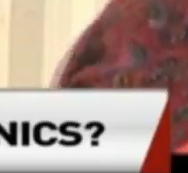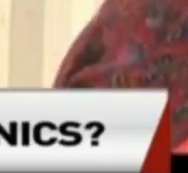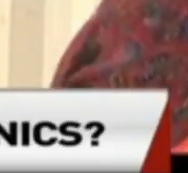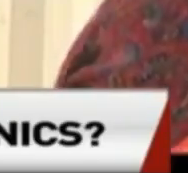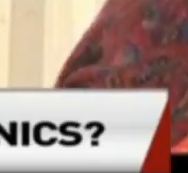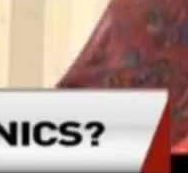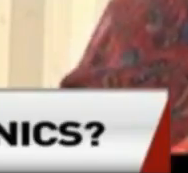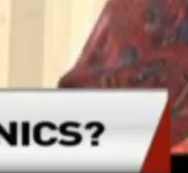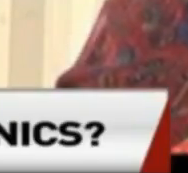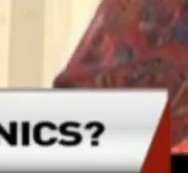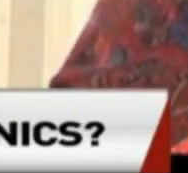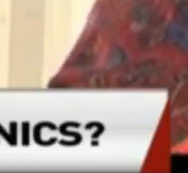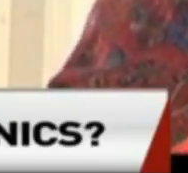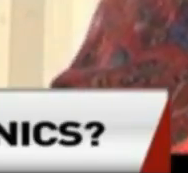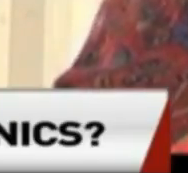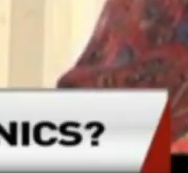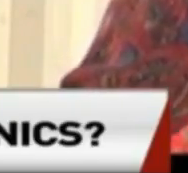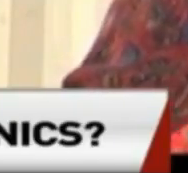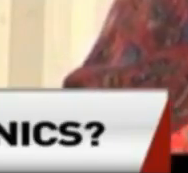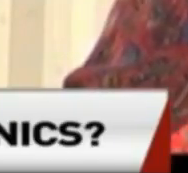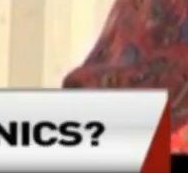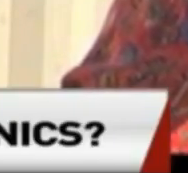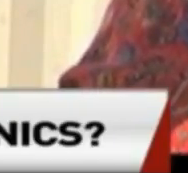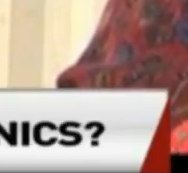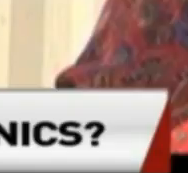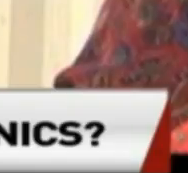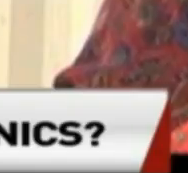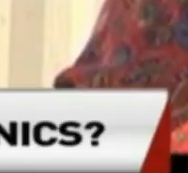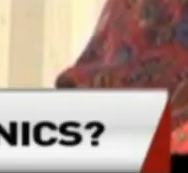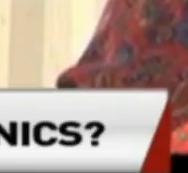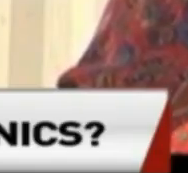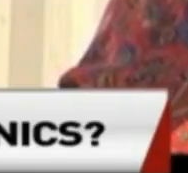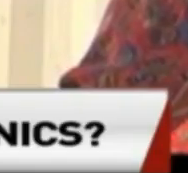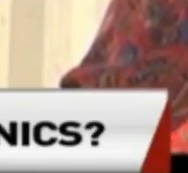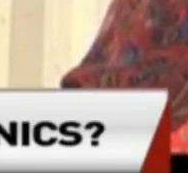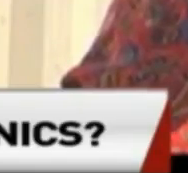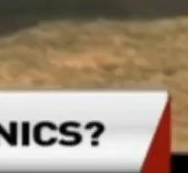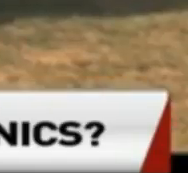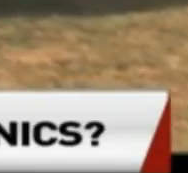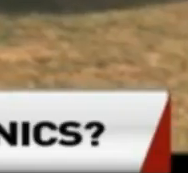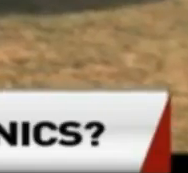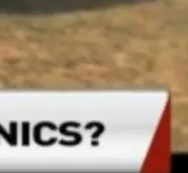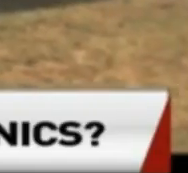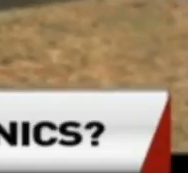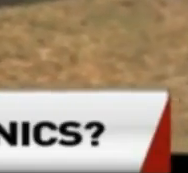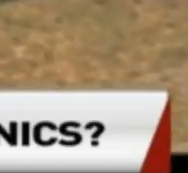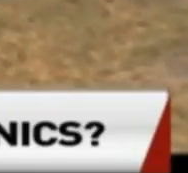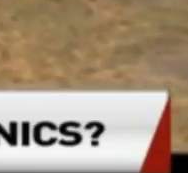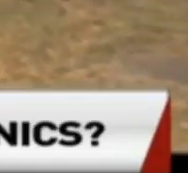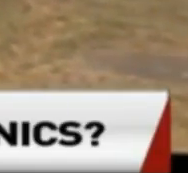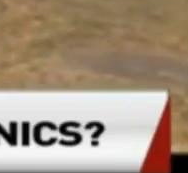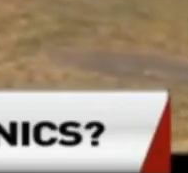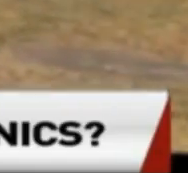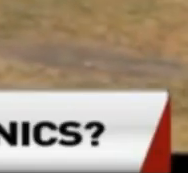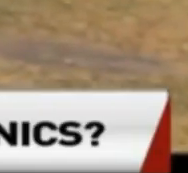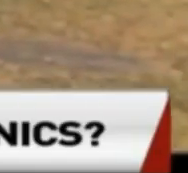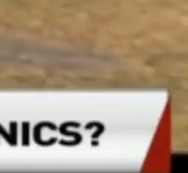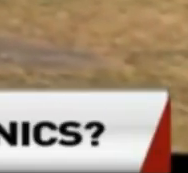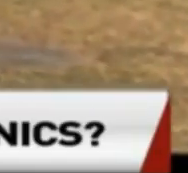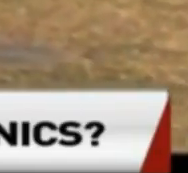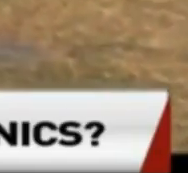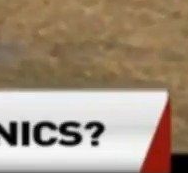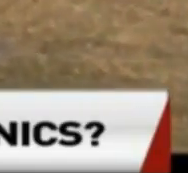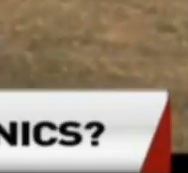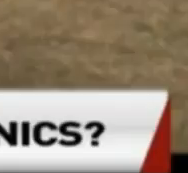full of chairs. And another container is full of bars to do the canopy. Contractor and Health Ministry now want